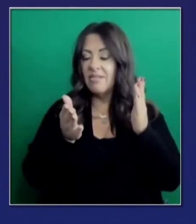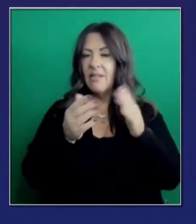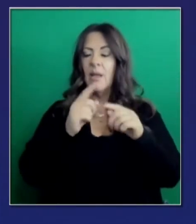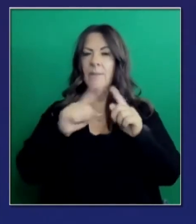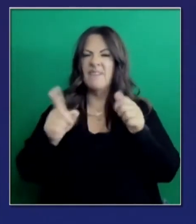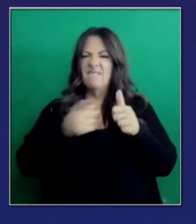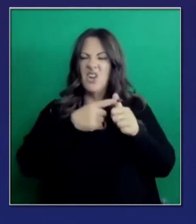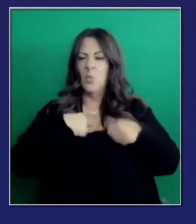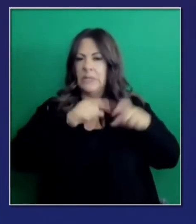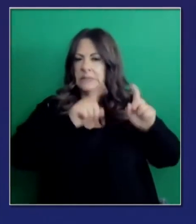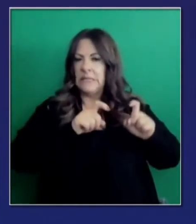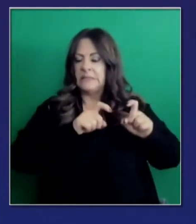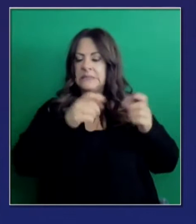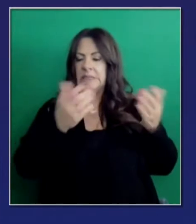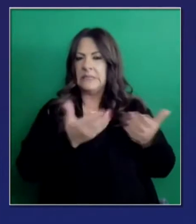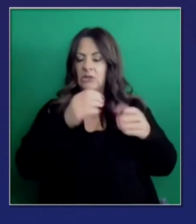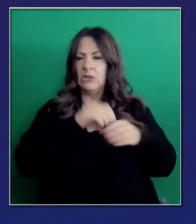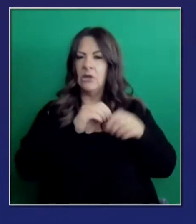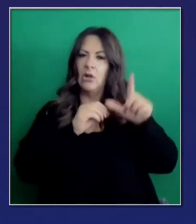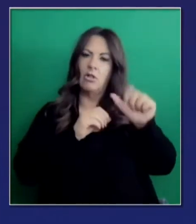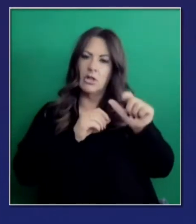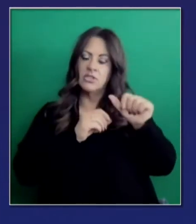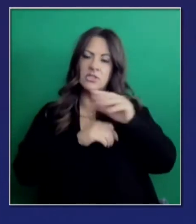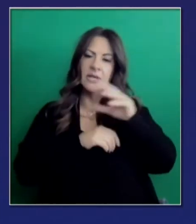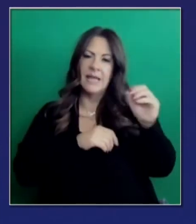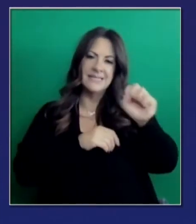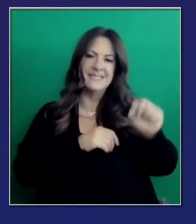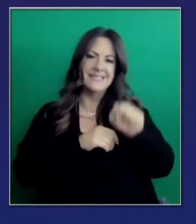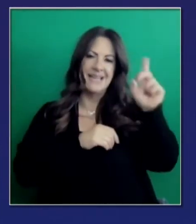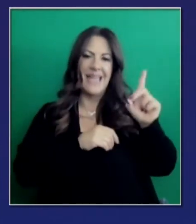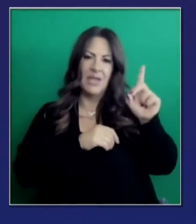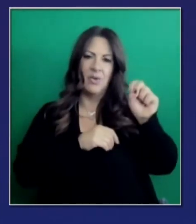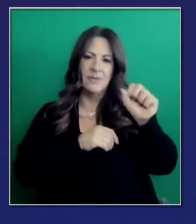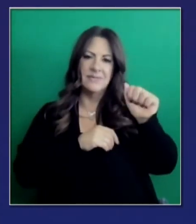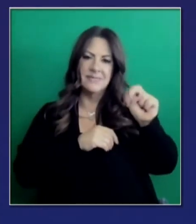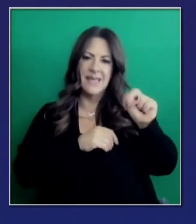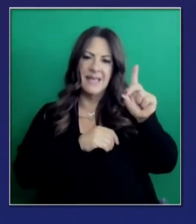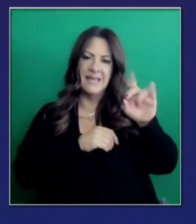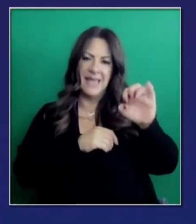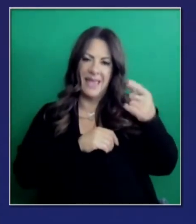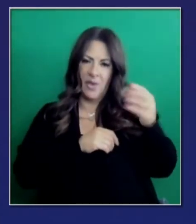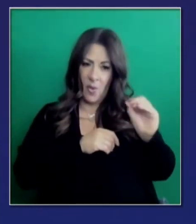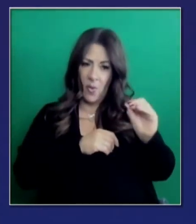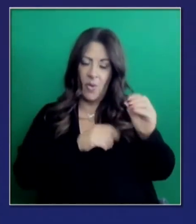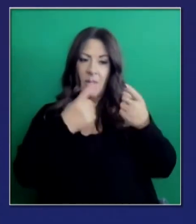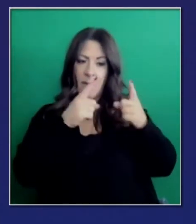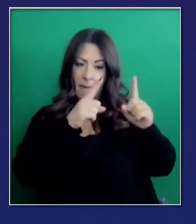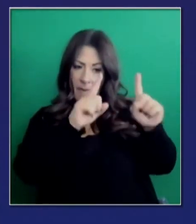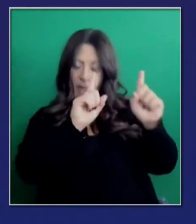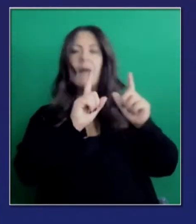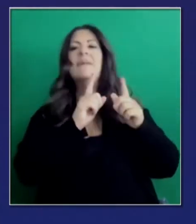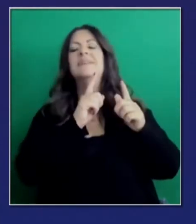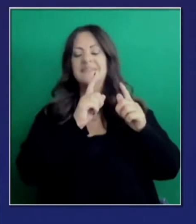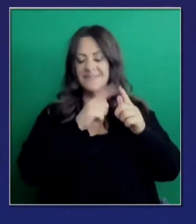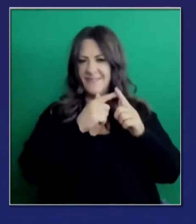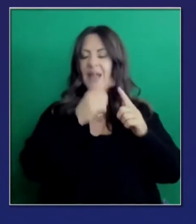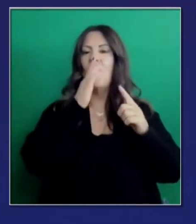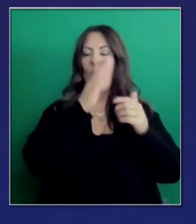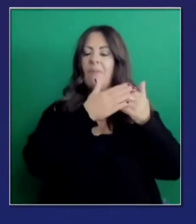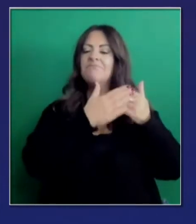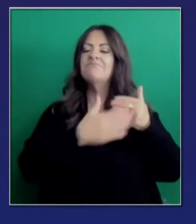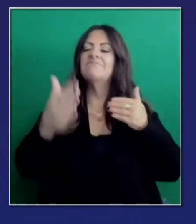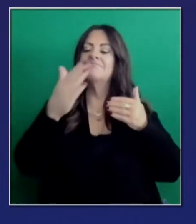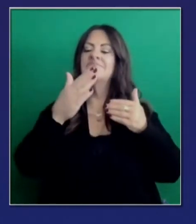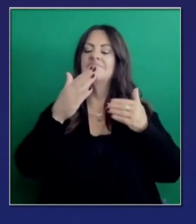So we went big and bold on the pilot, but we want to bring it to the rest of the state, and we hope to do so in the next few weeks.